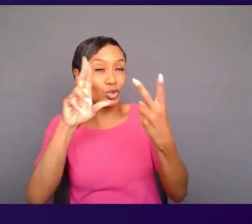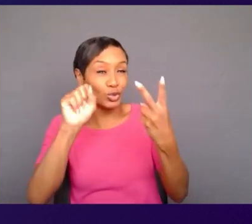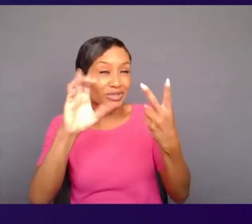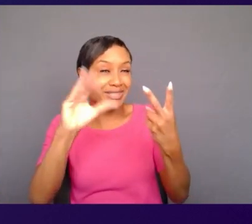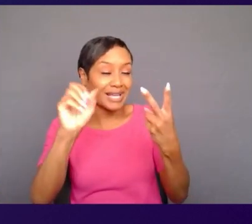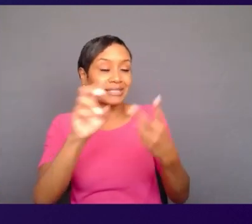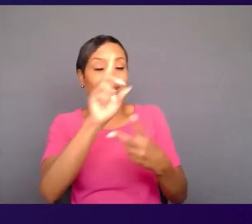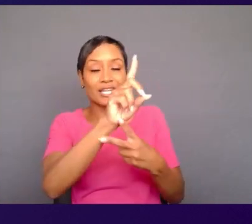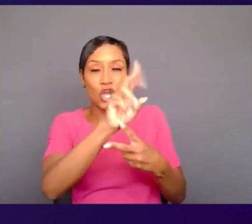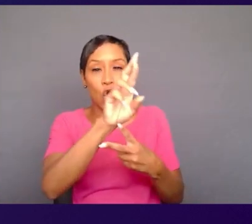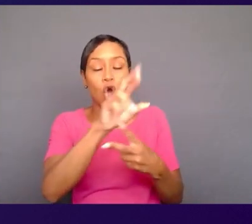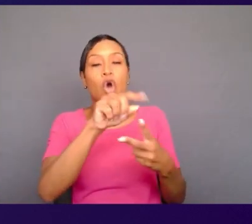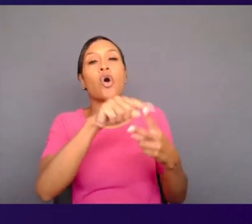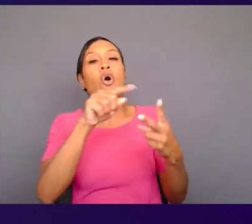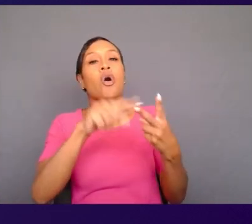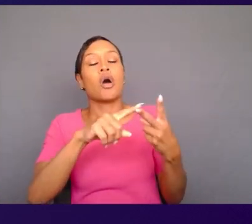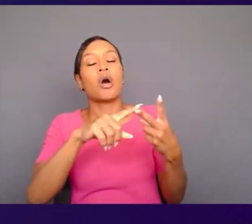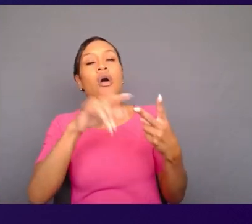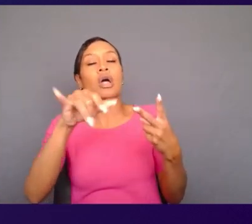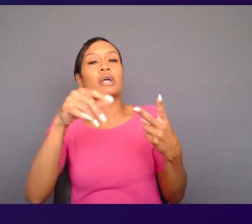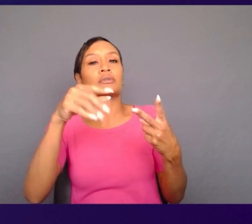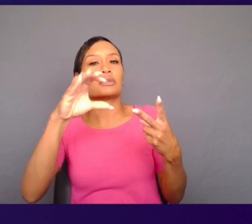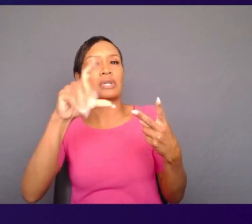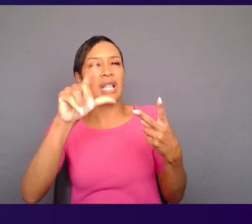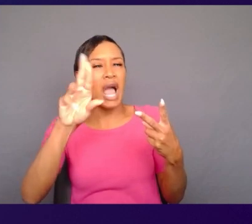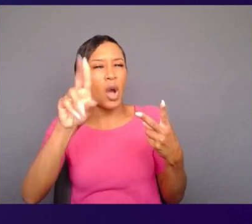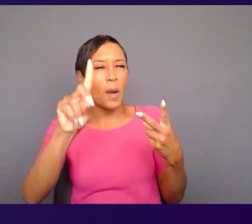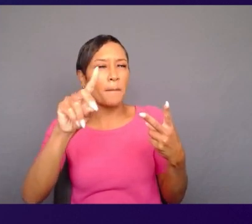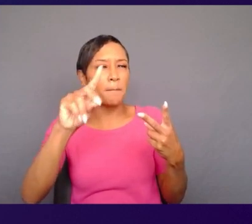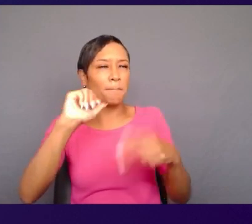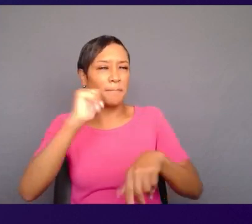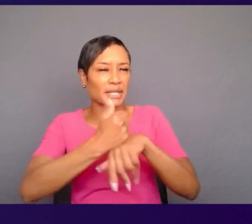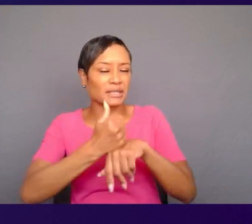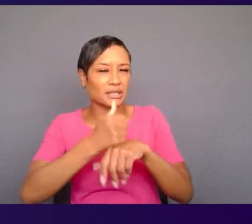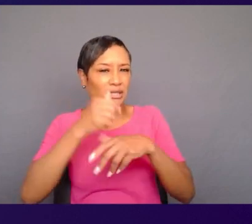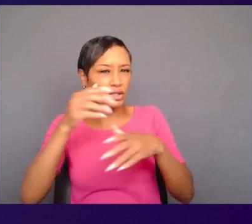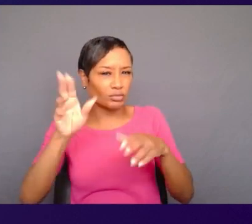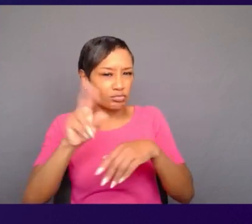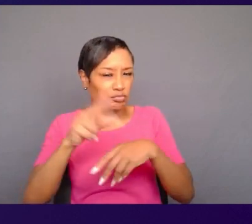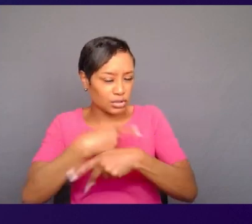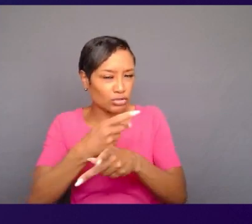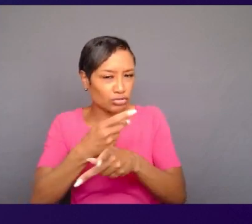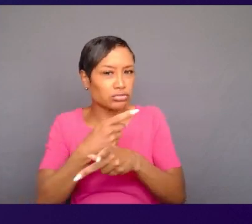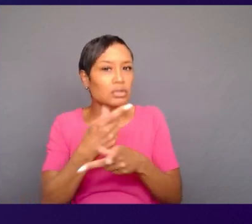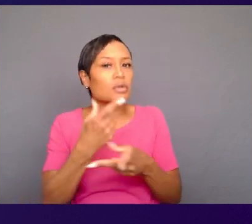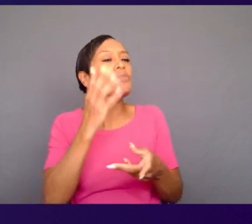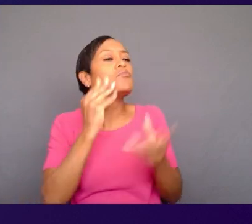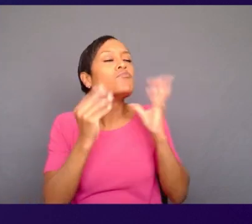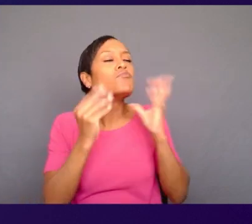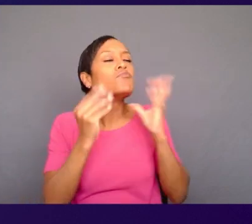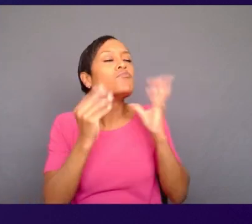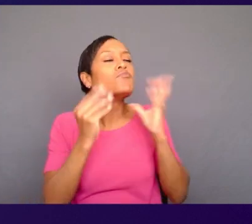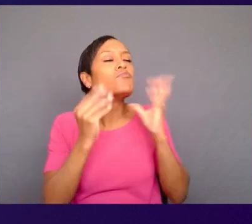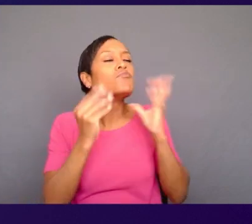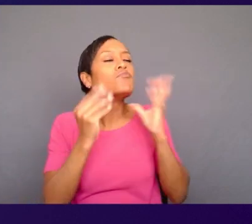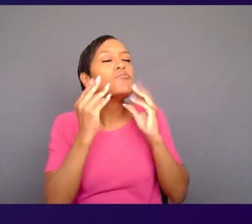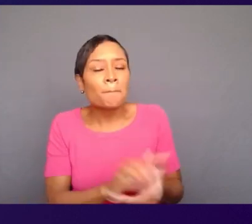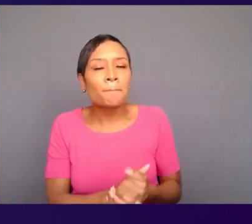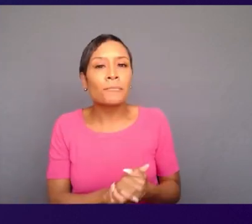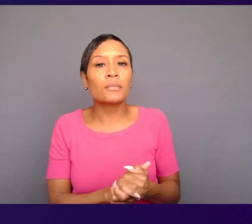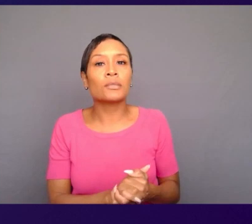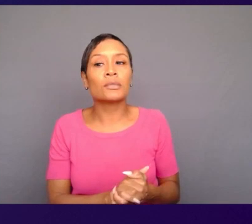primary production use cases. What are some of the benefits that you're seeing? How are things going with the cloud? What's the experience been like? Right. So the